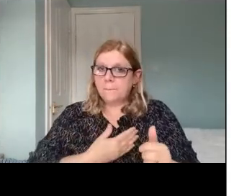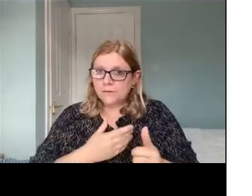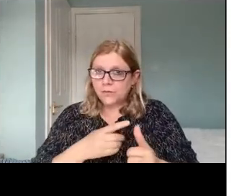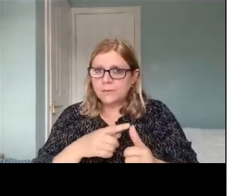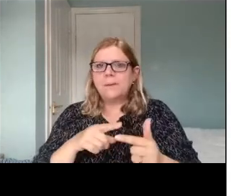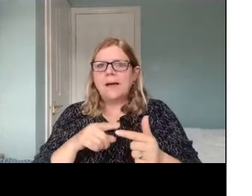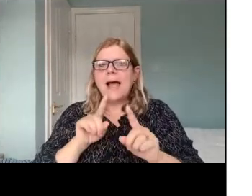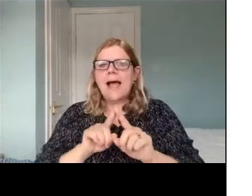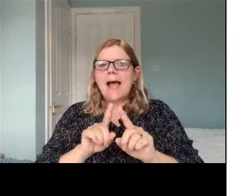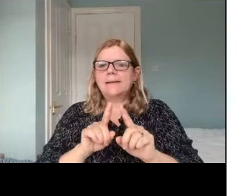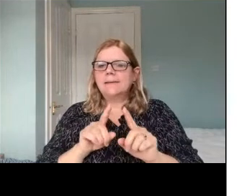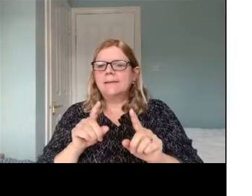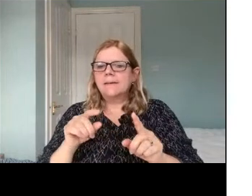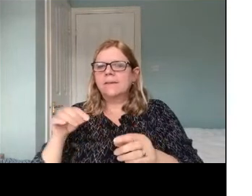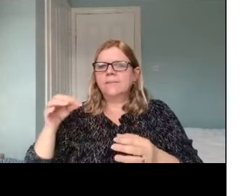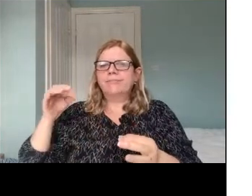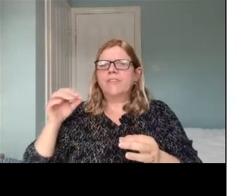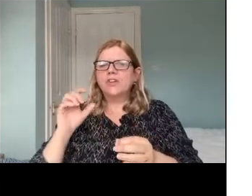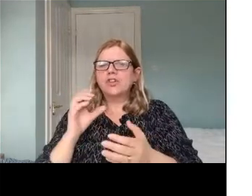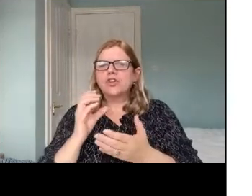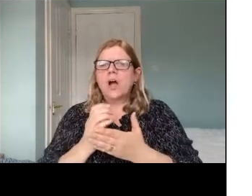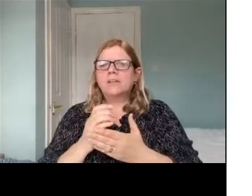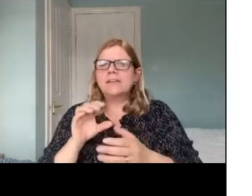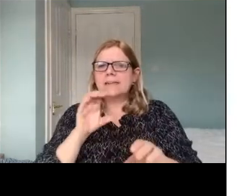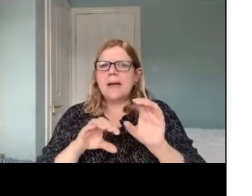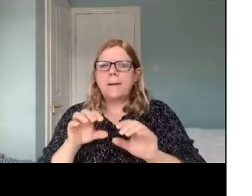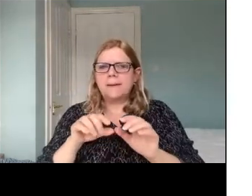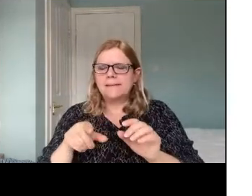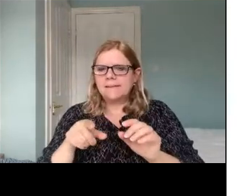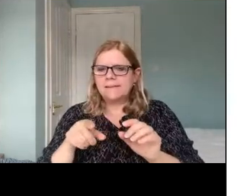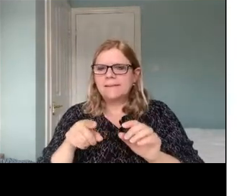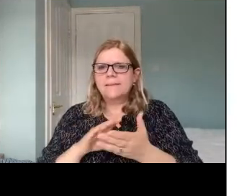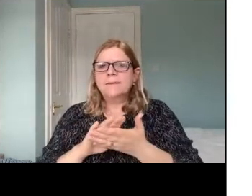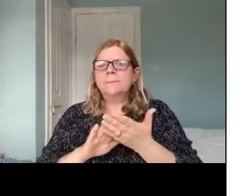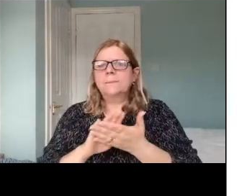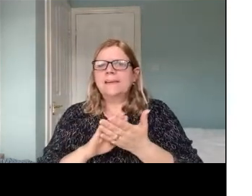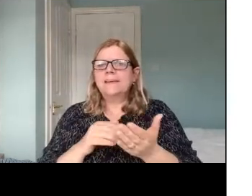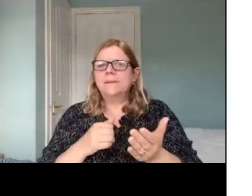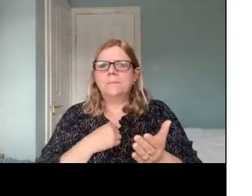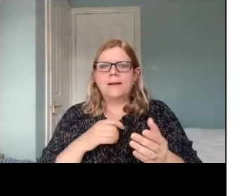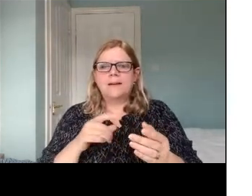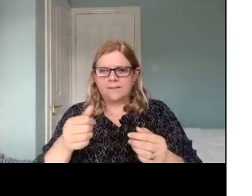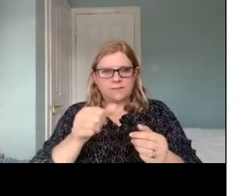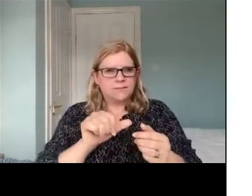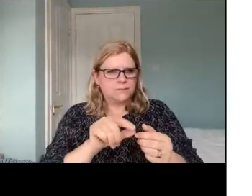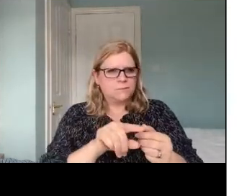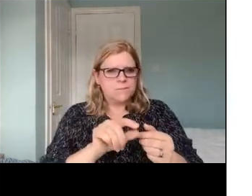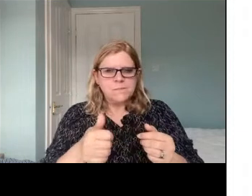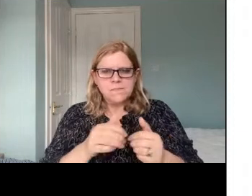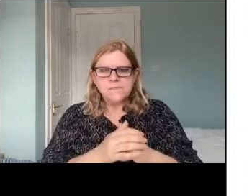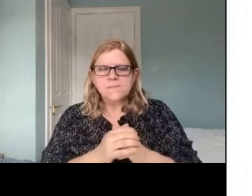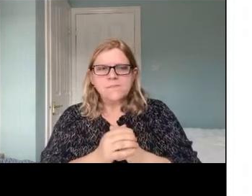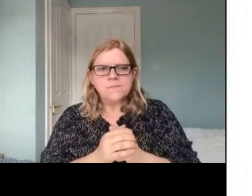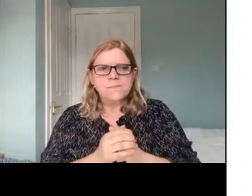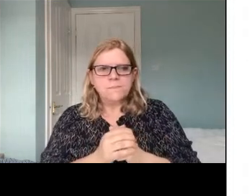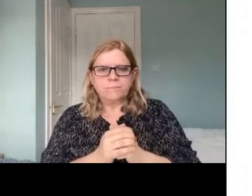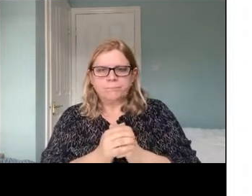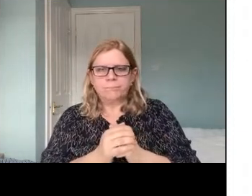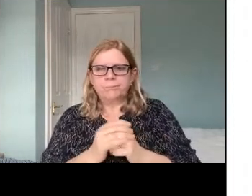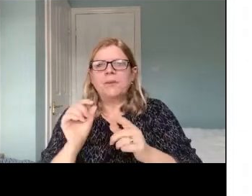I've put this on here because my membership and qualification and becoming an RSC chartered chemist meant a lot to me.